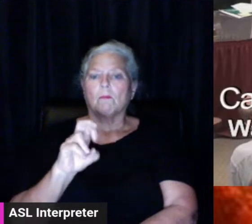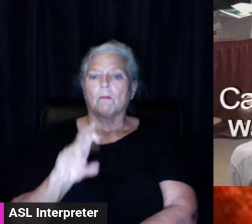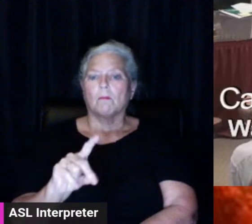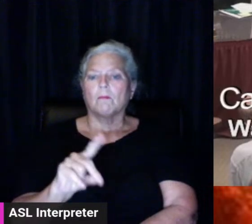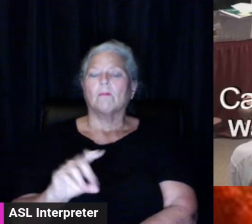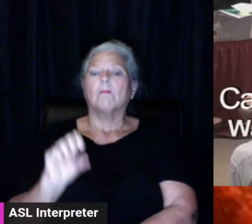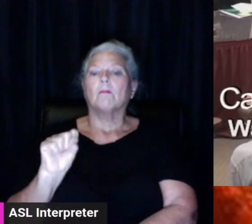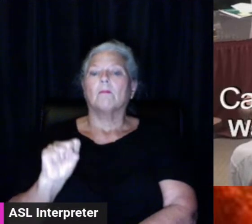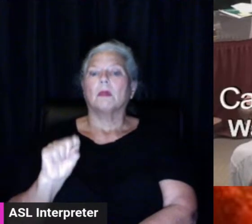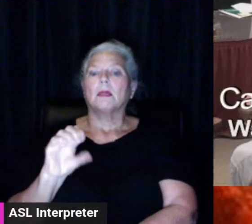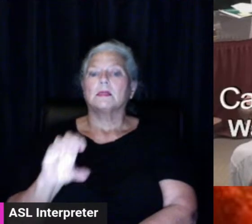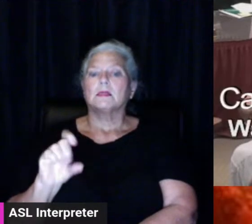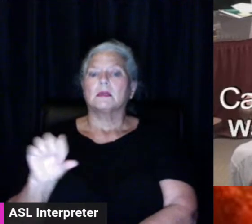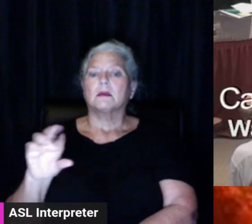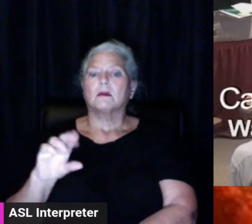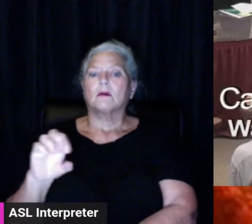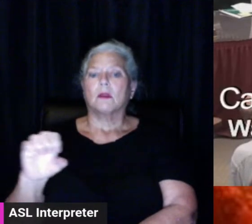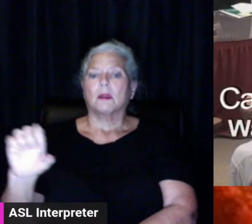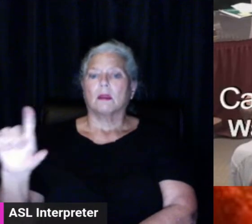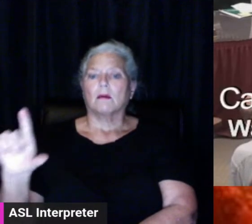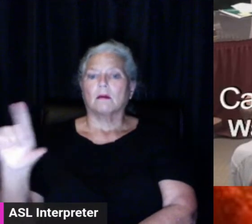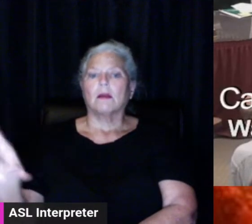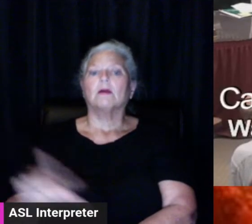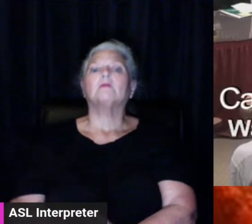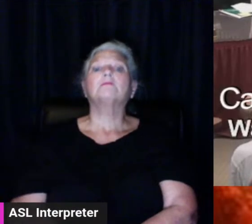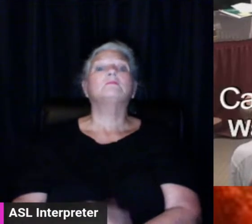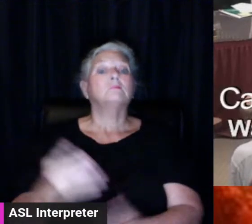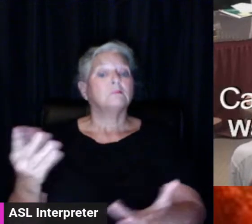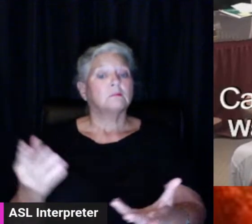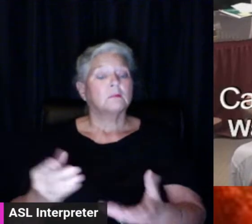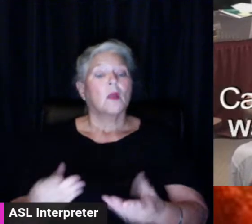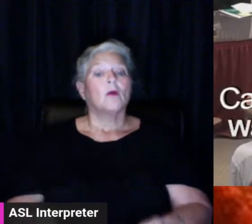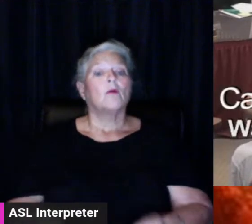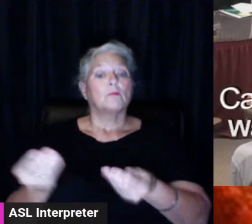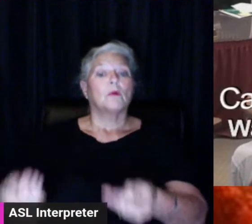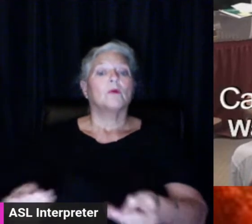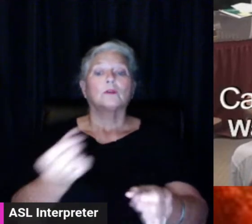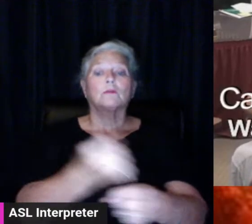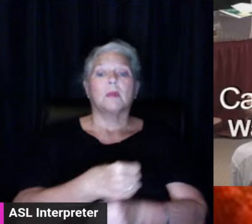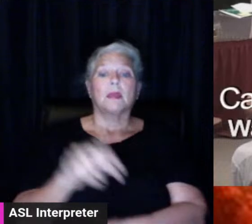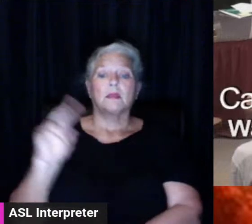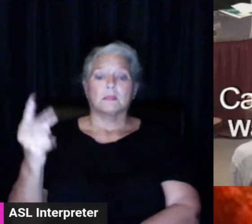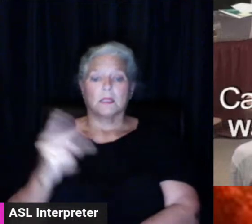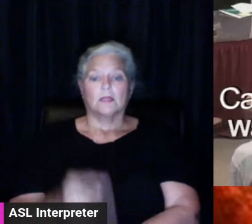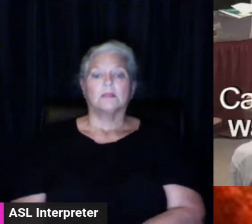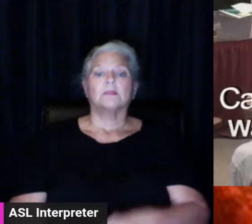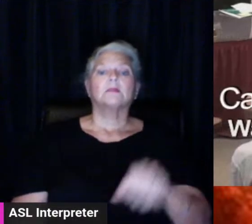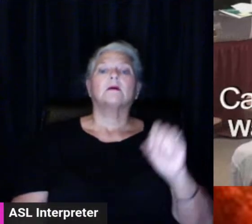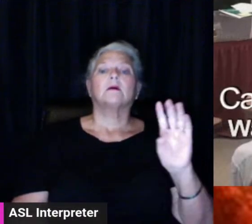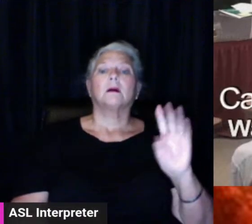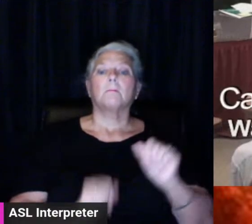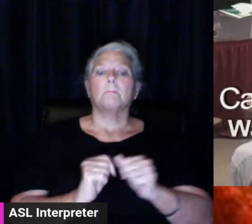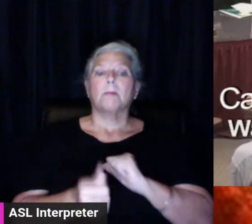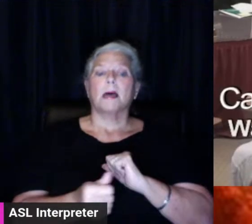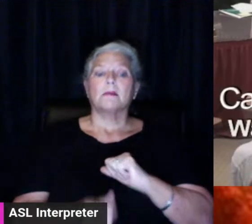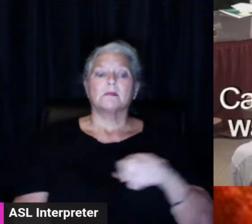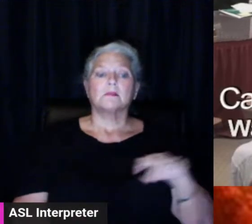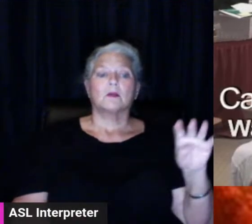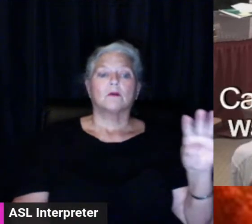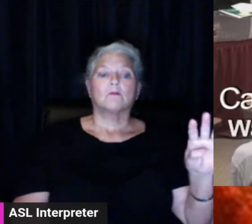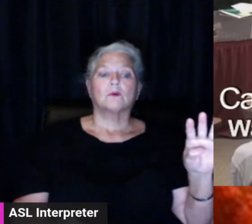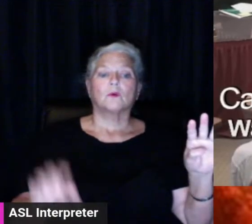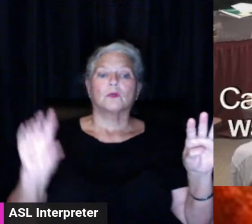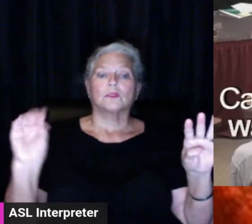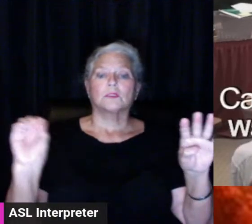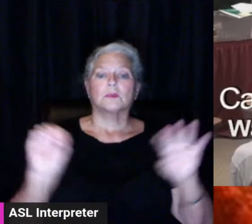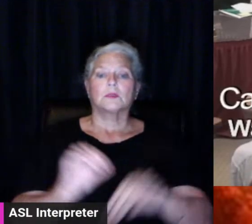Second. Motion has been made and seconded. All those in favor, please say aye. Aye. 4-0. Next is to consider the